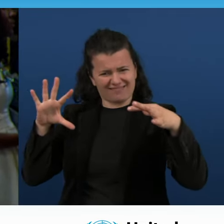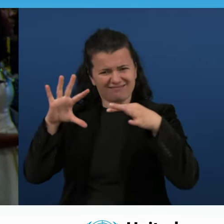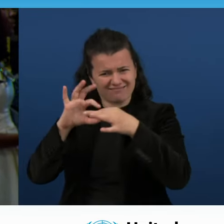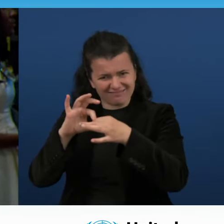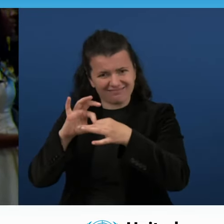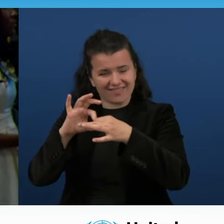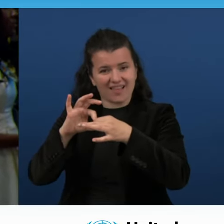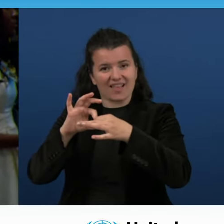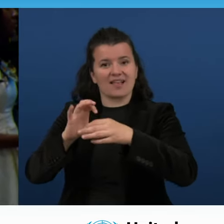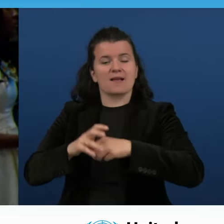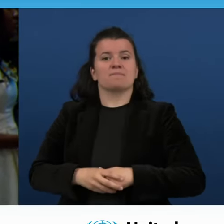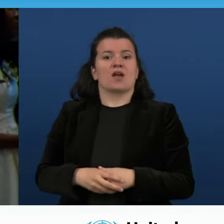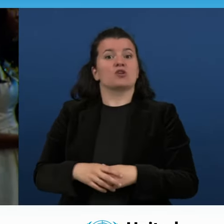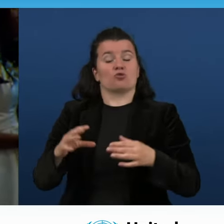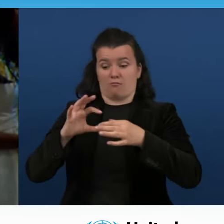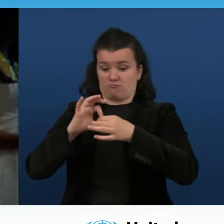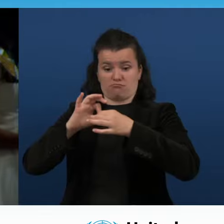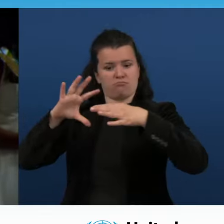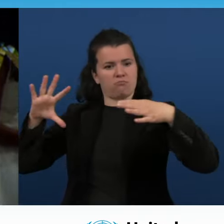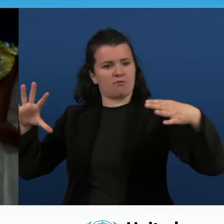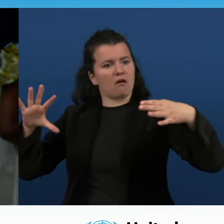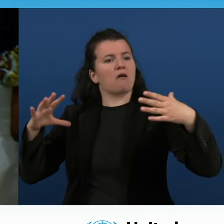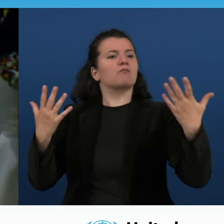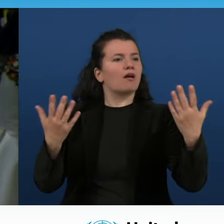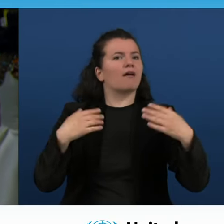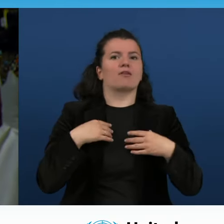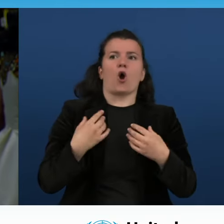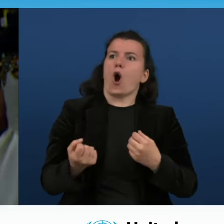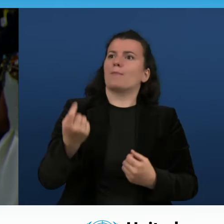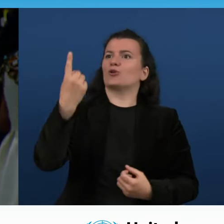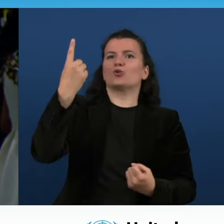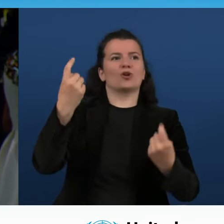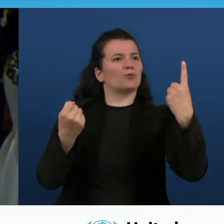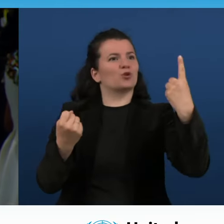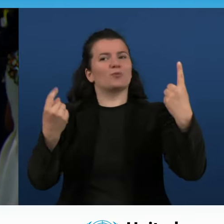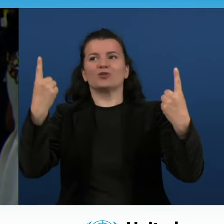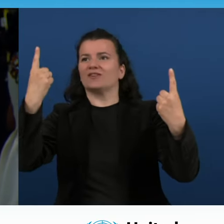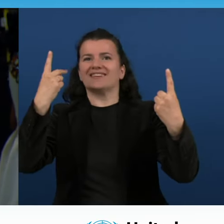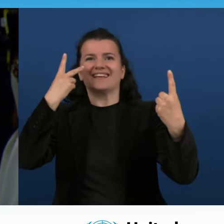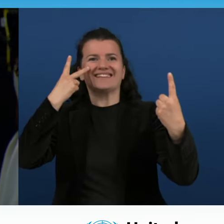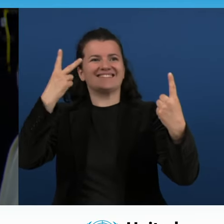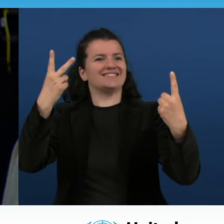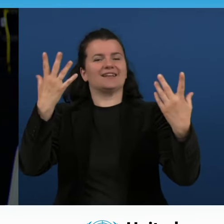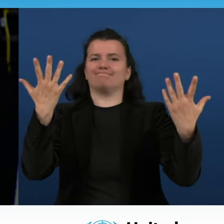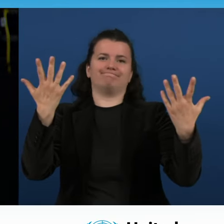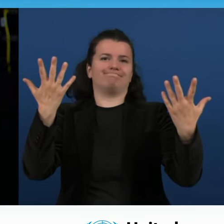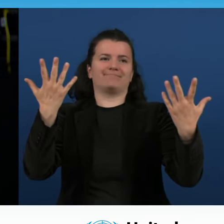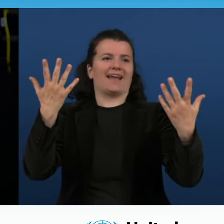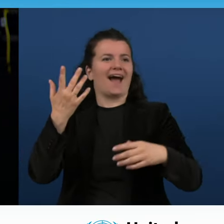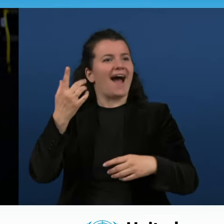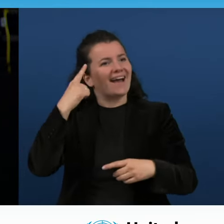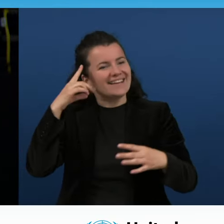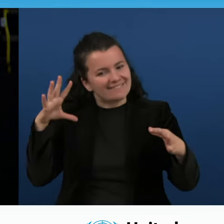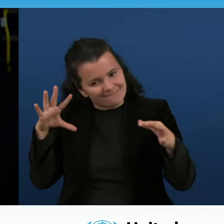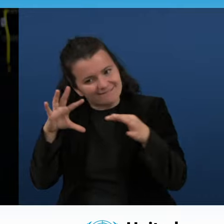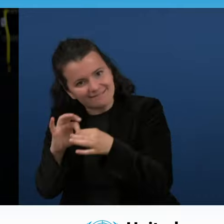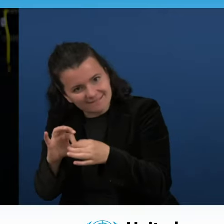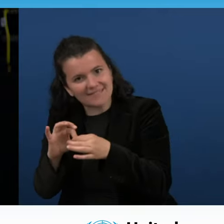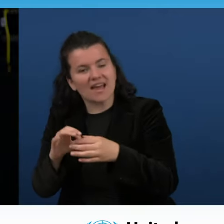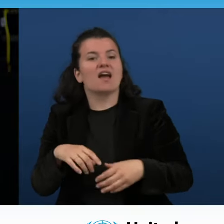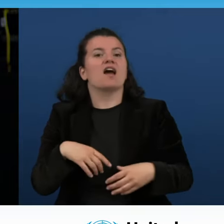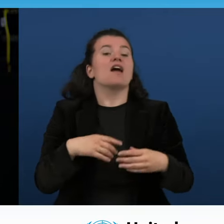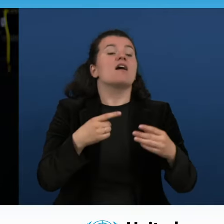evenly distributed. But by bridging the gap in the transition from school to the workforce, we can help to break the cycle of multidimensional